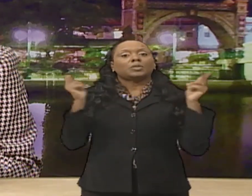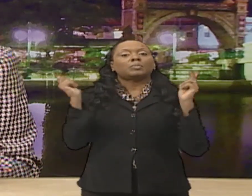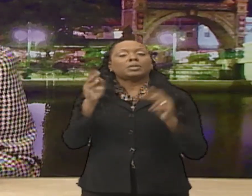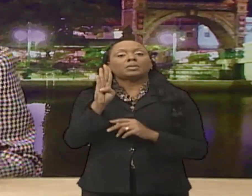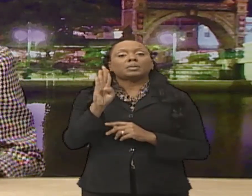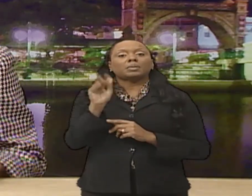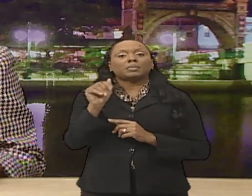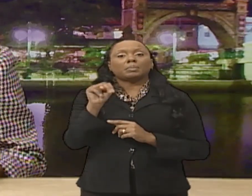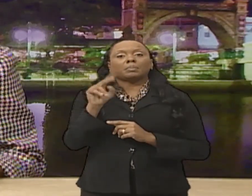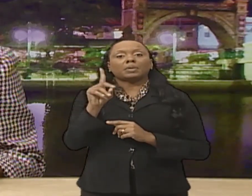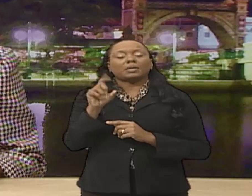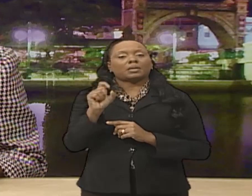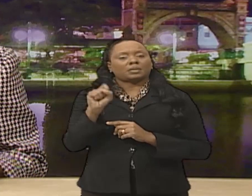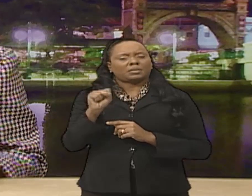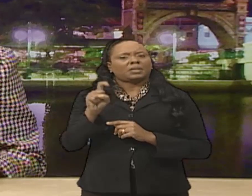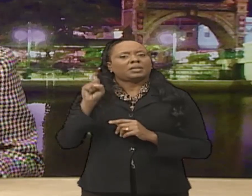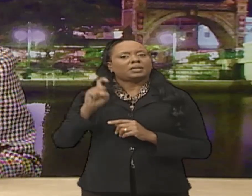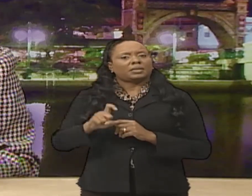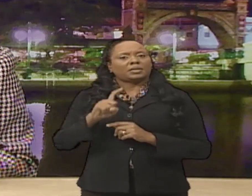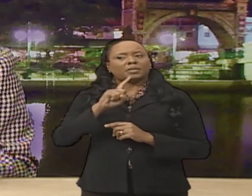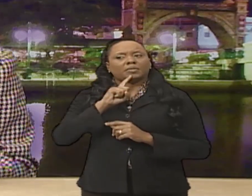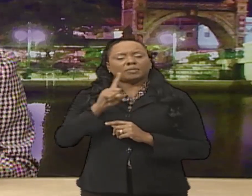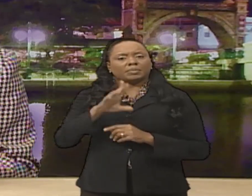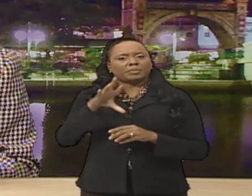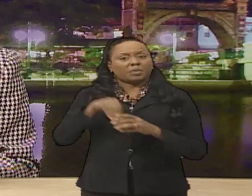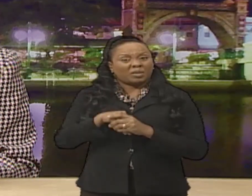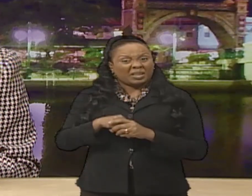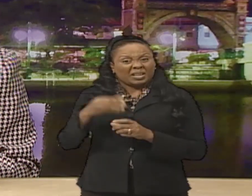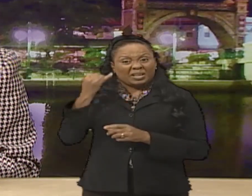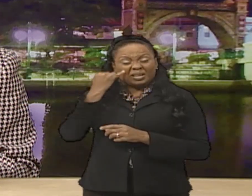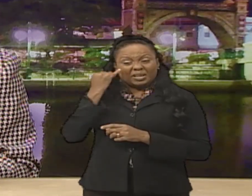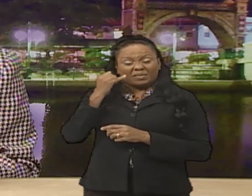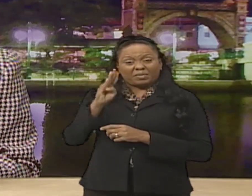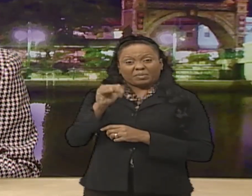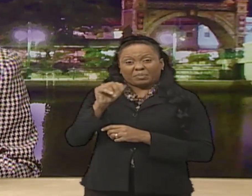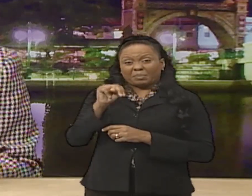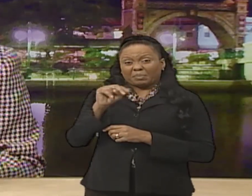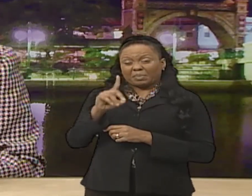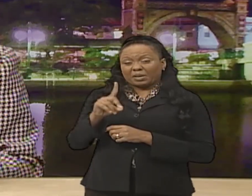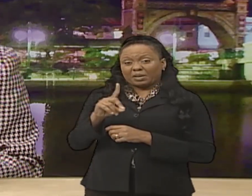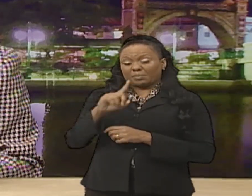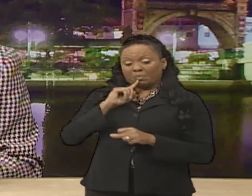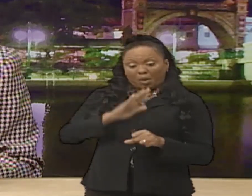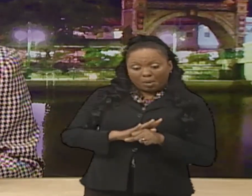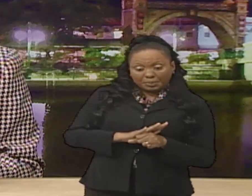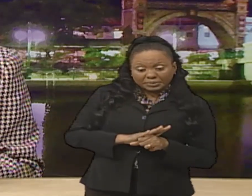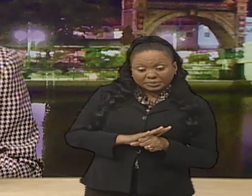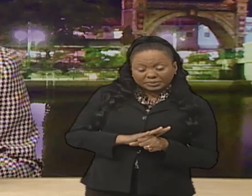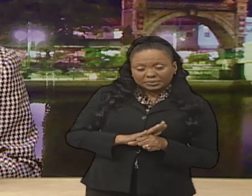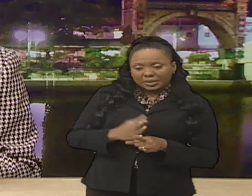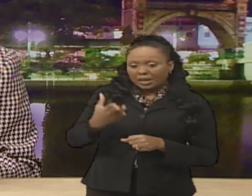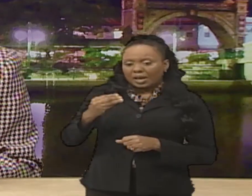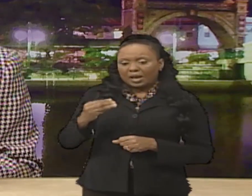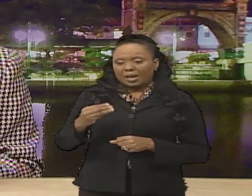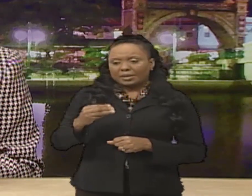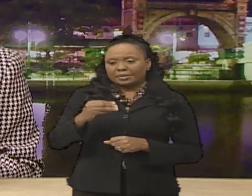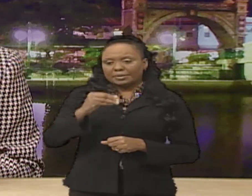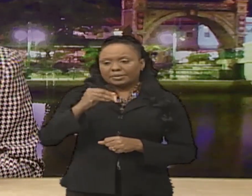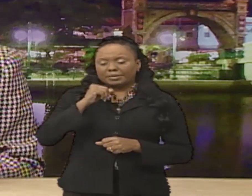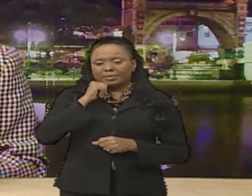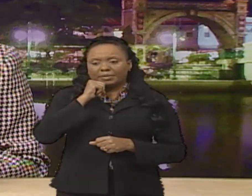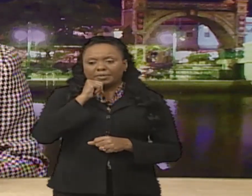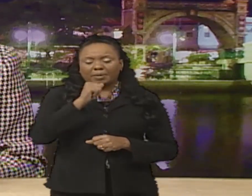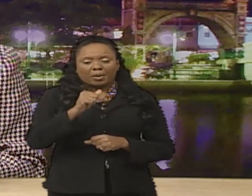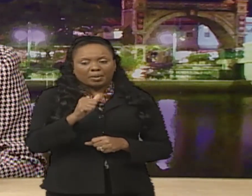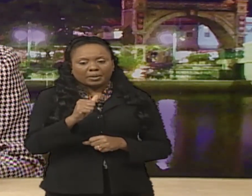of Contact Band Anthony Lane says when a band fails to deliver on its promise, it has implications for the country as a